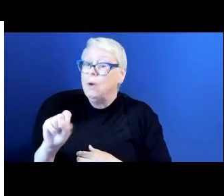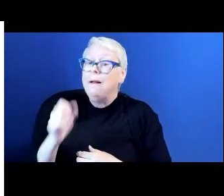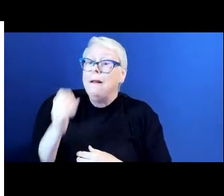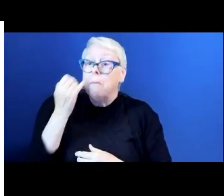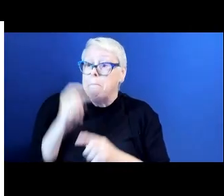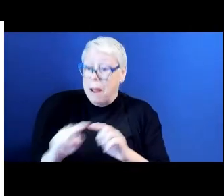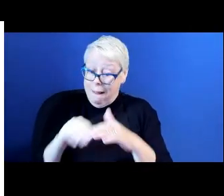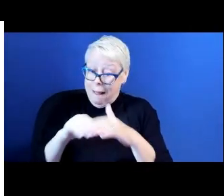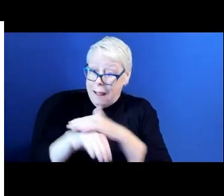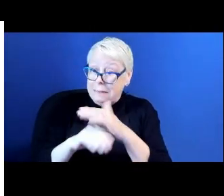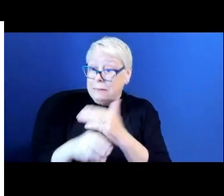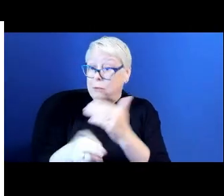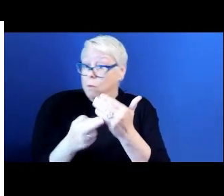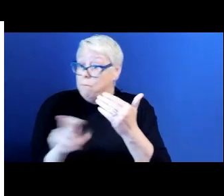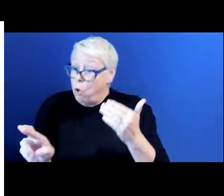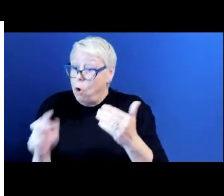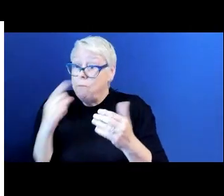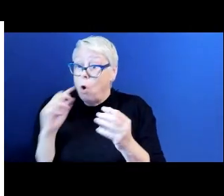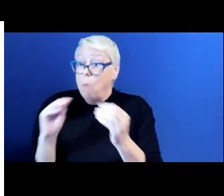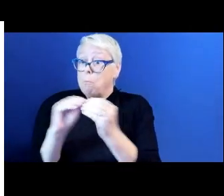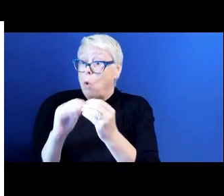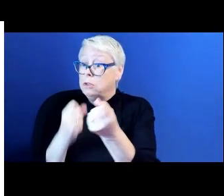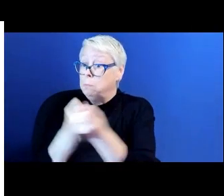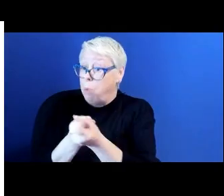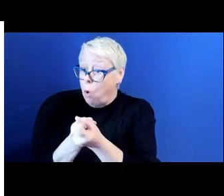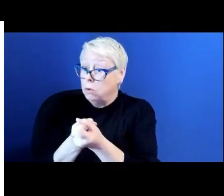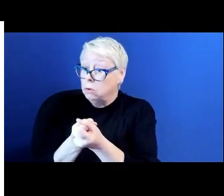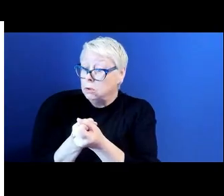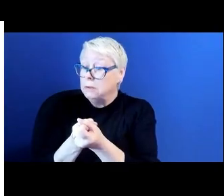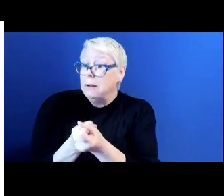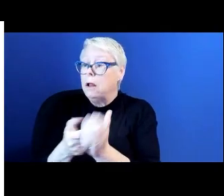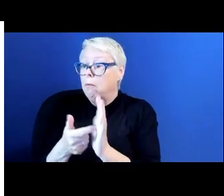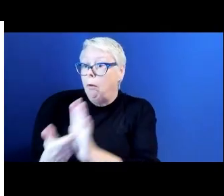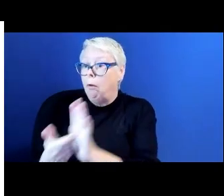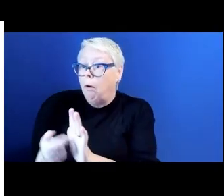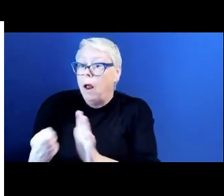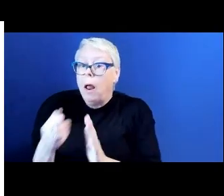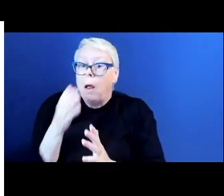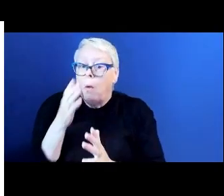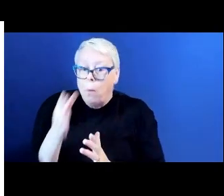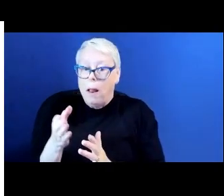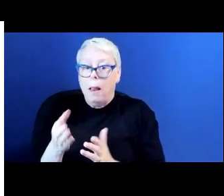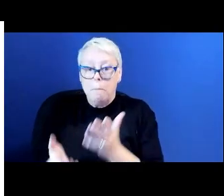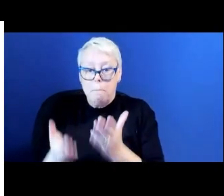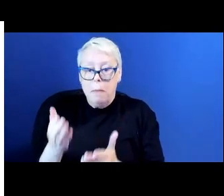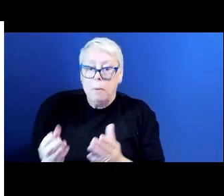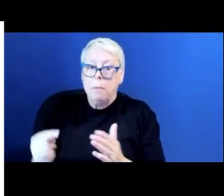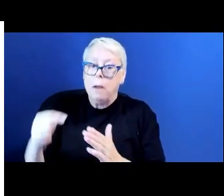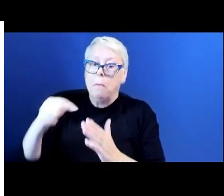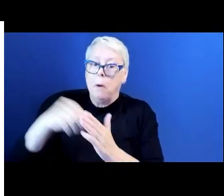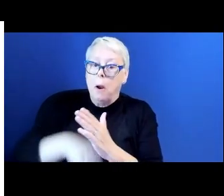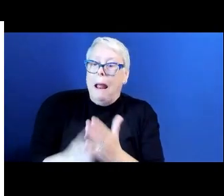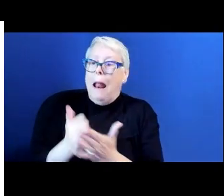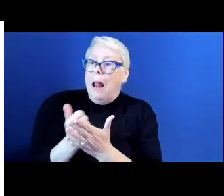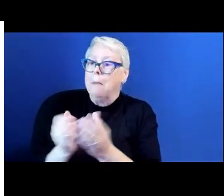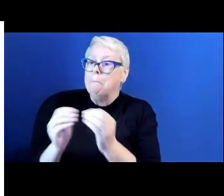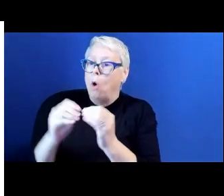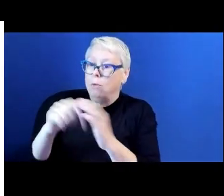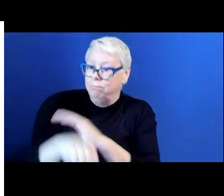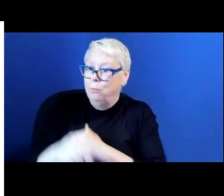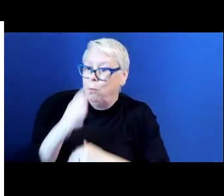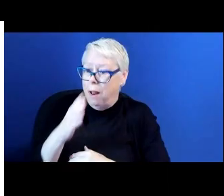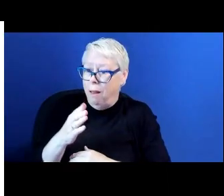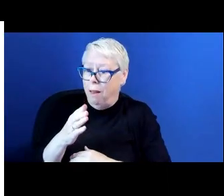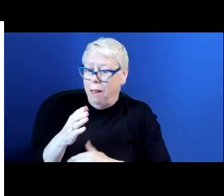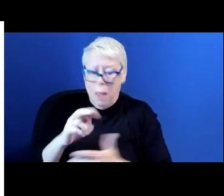people to the additional support might provide a more deeper value to all of them. You're not required to have all the answers